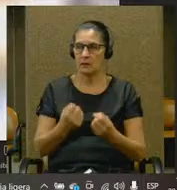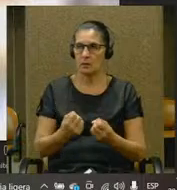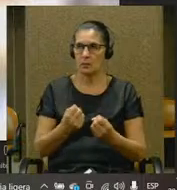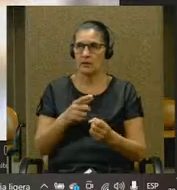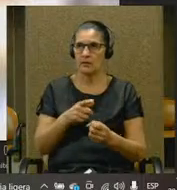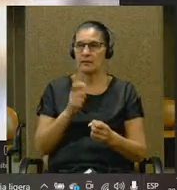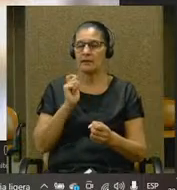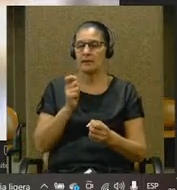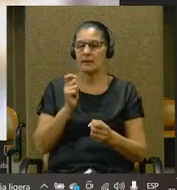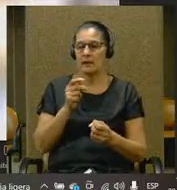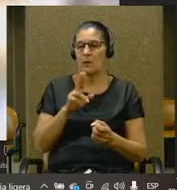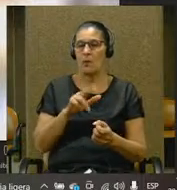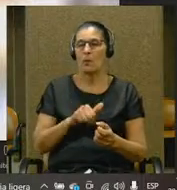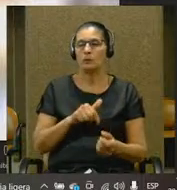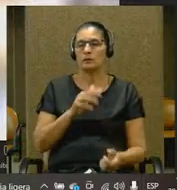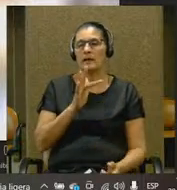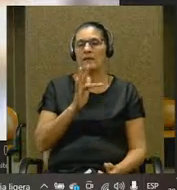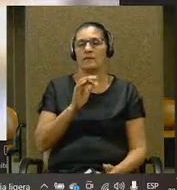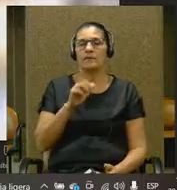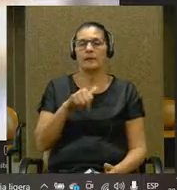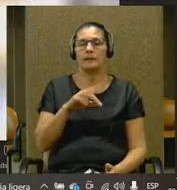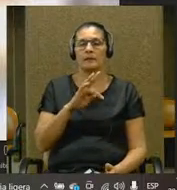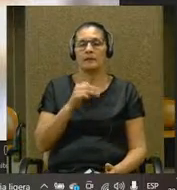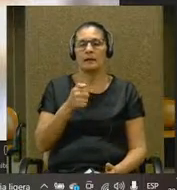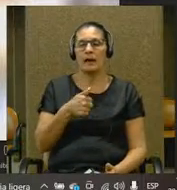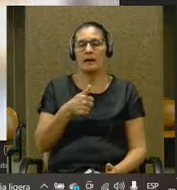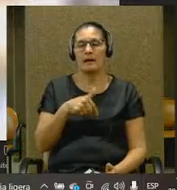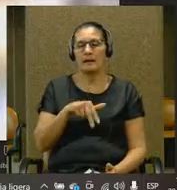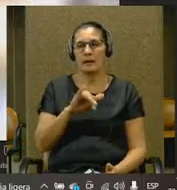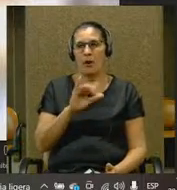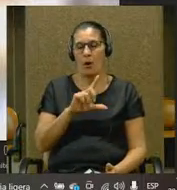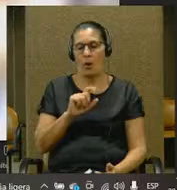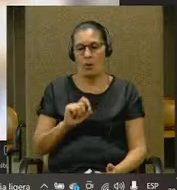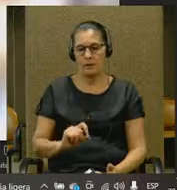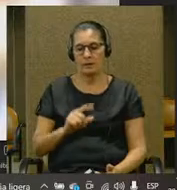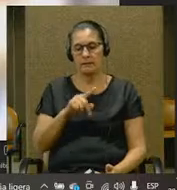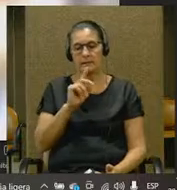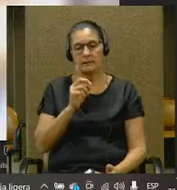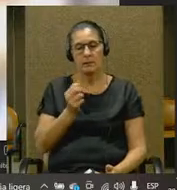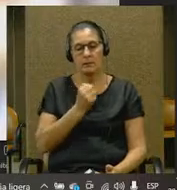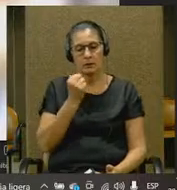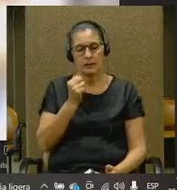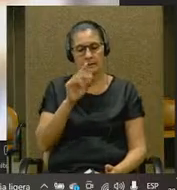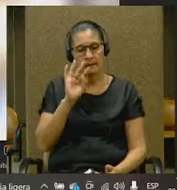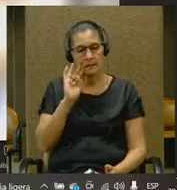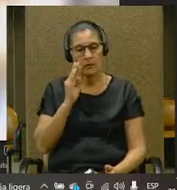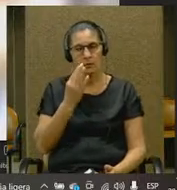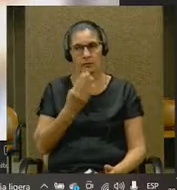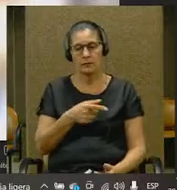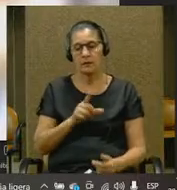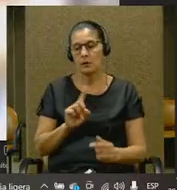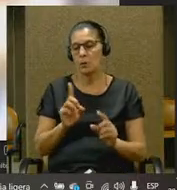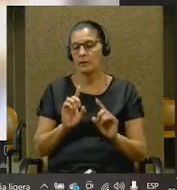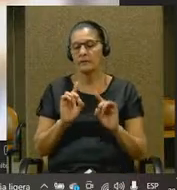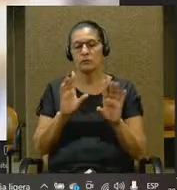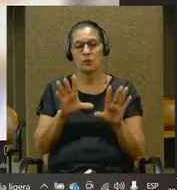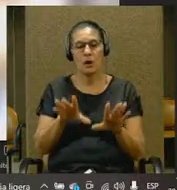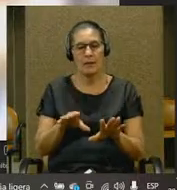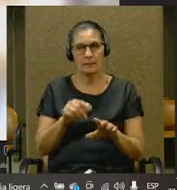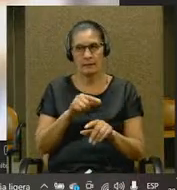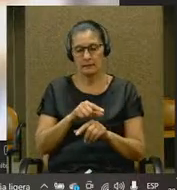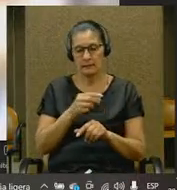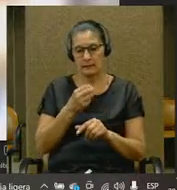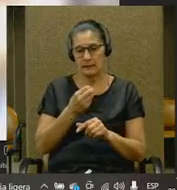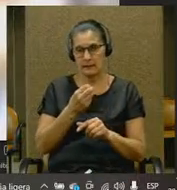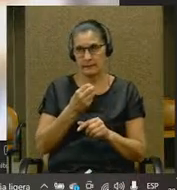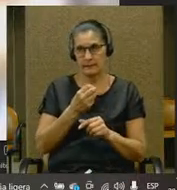Yeah, I think that's really important to recognize that it's not just a substance use issue